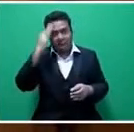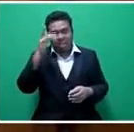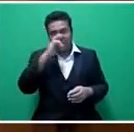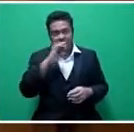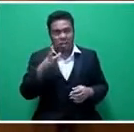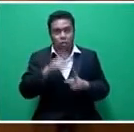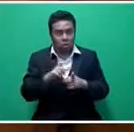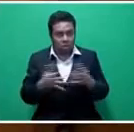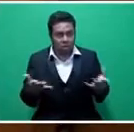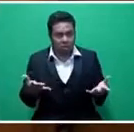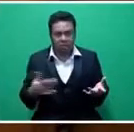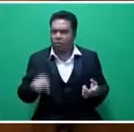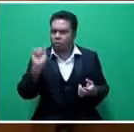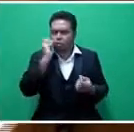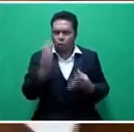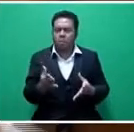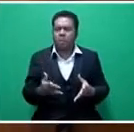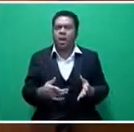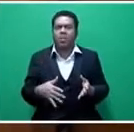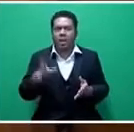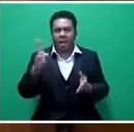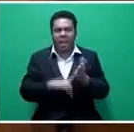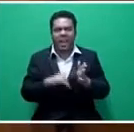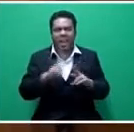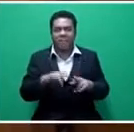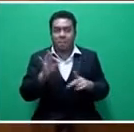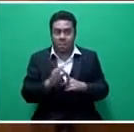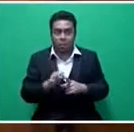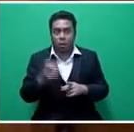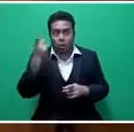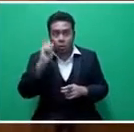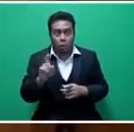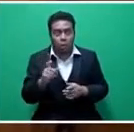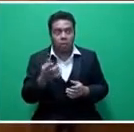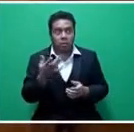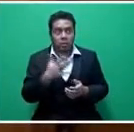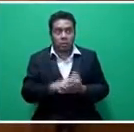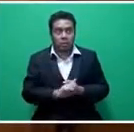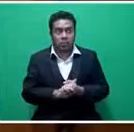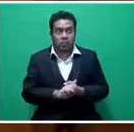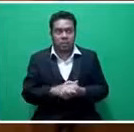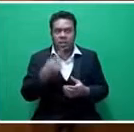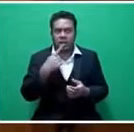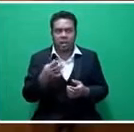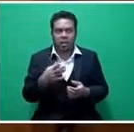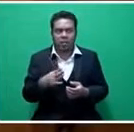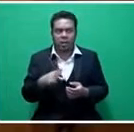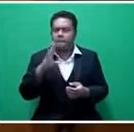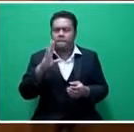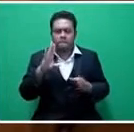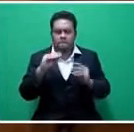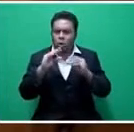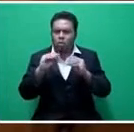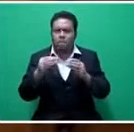of disrespect shown by the NFP leader to me as a woman when he called me a motormouth. Honourable Prasad, you don't have to look